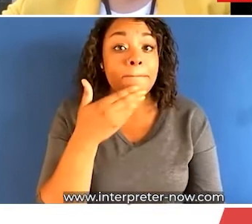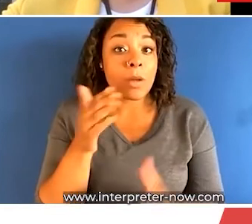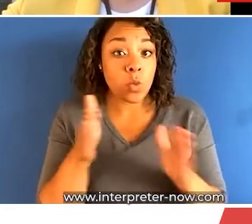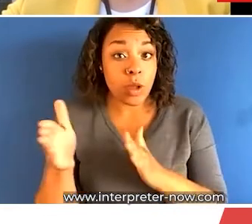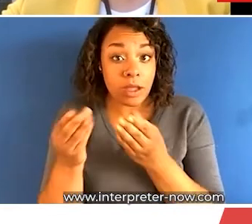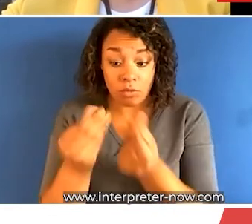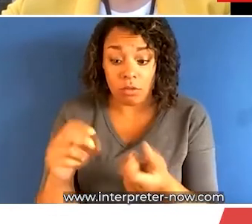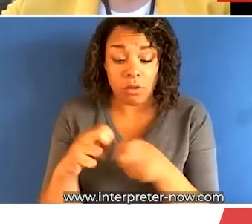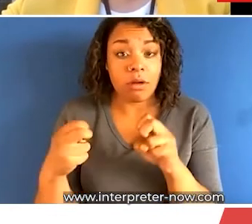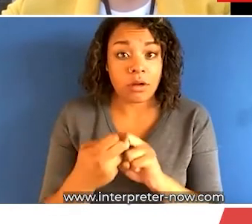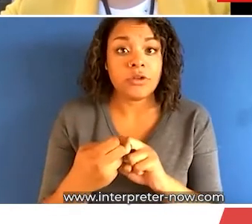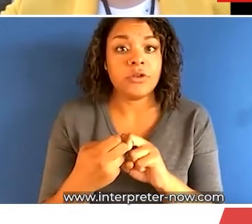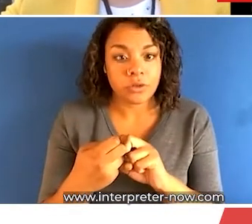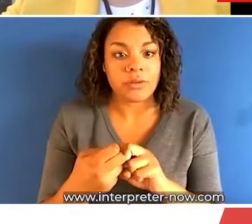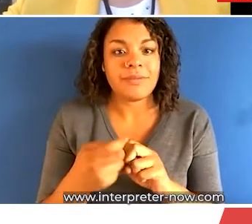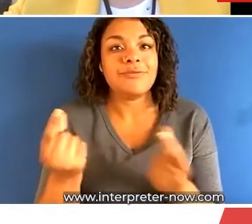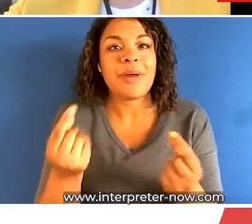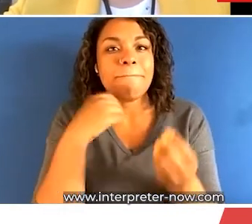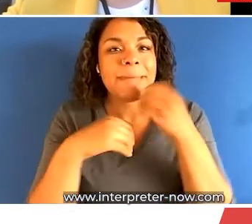issues is around a good meal.